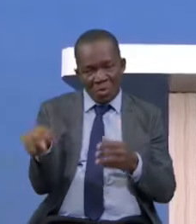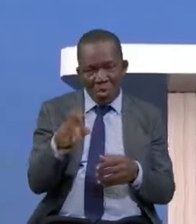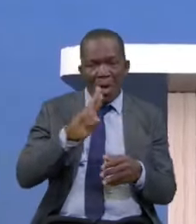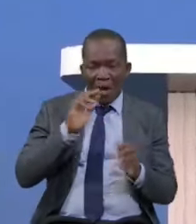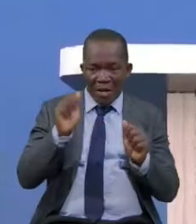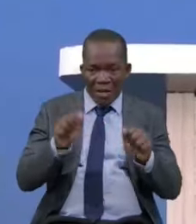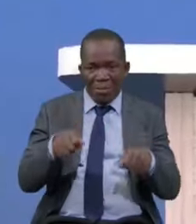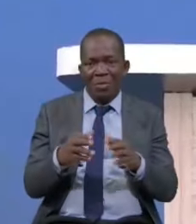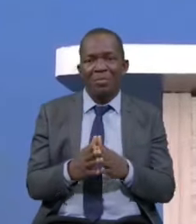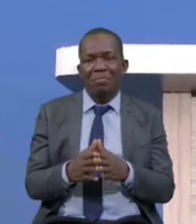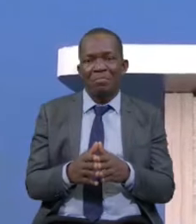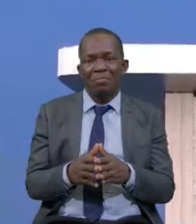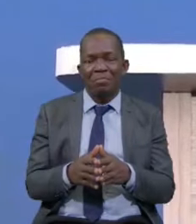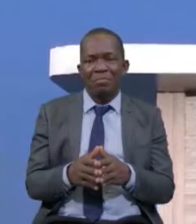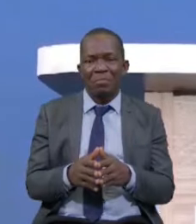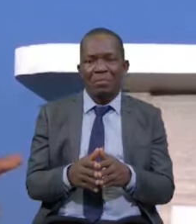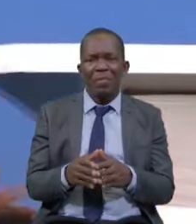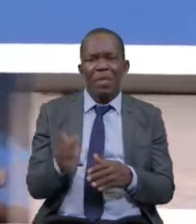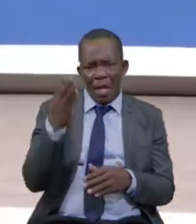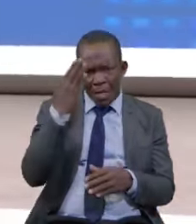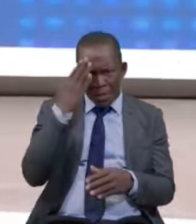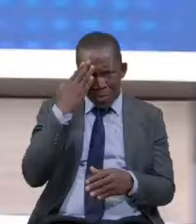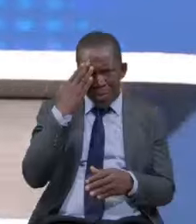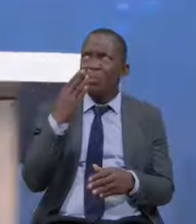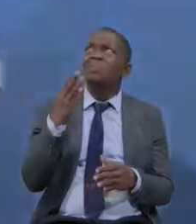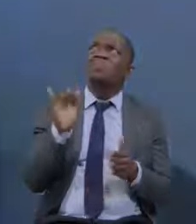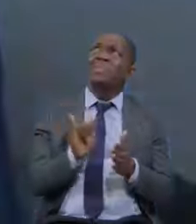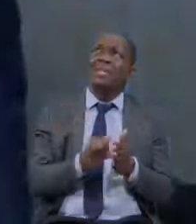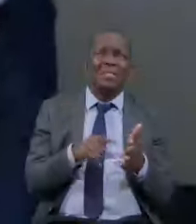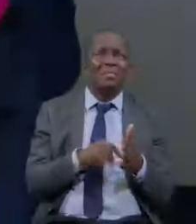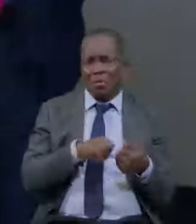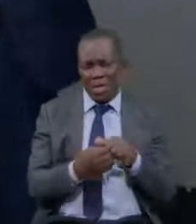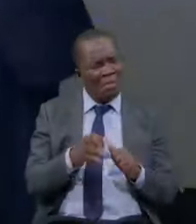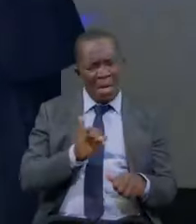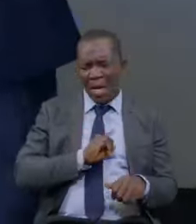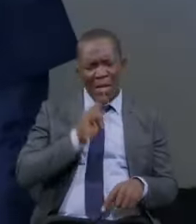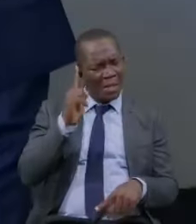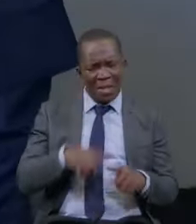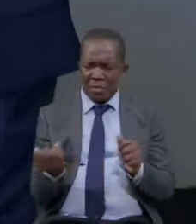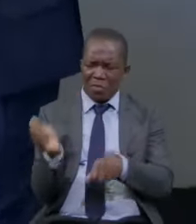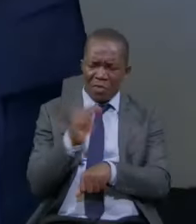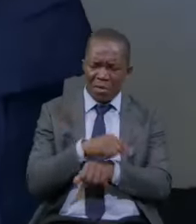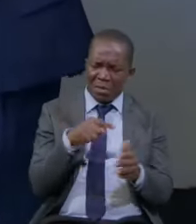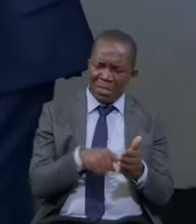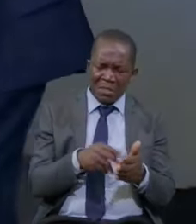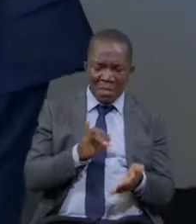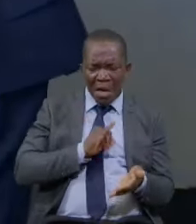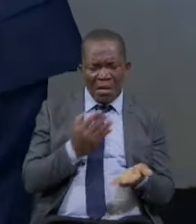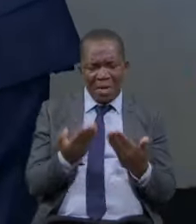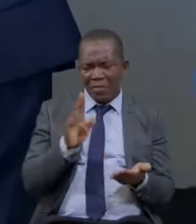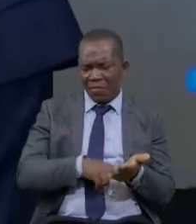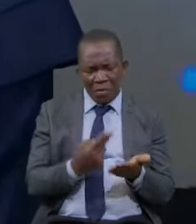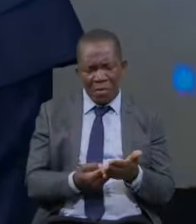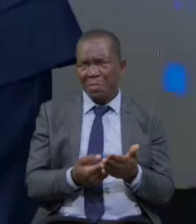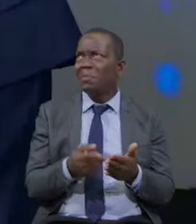know that I cannot overcome this temptation? Okay, I'm going to fall now. Don't tell a lie in the presence of God.